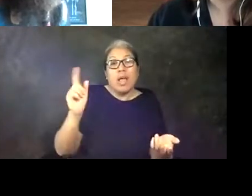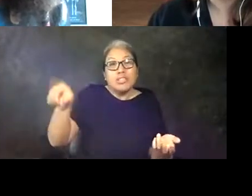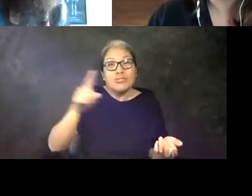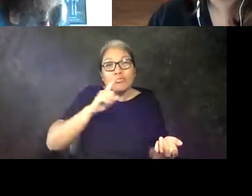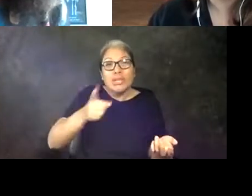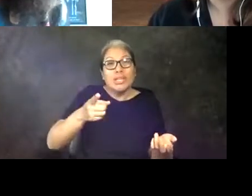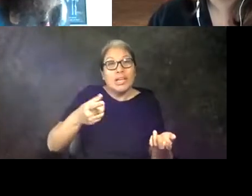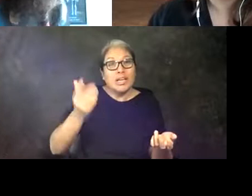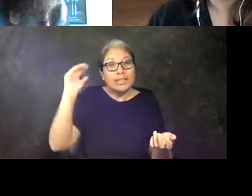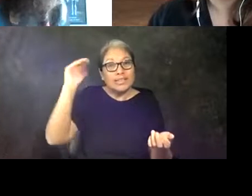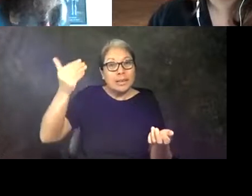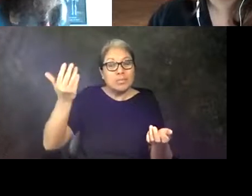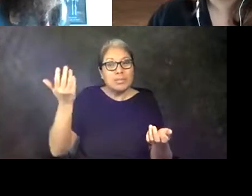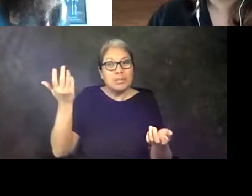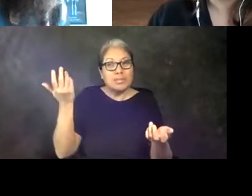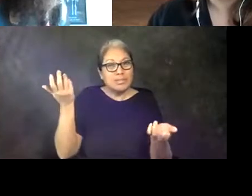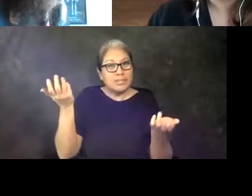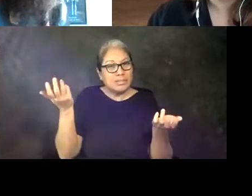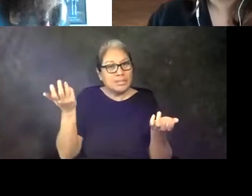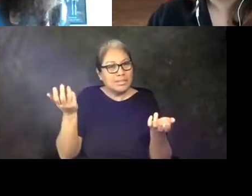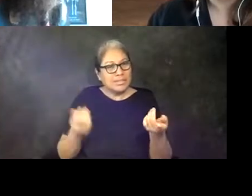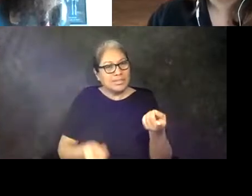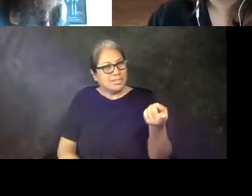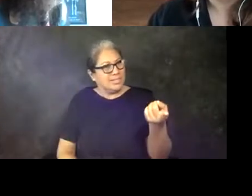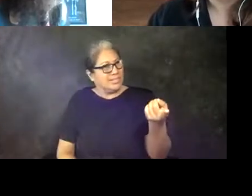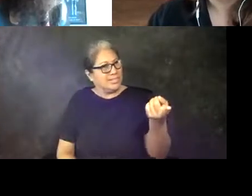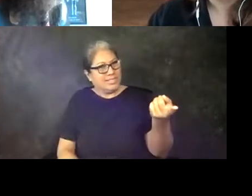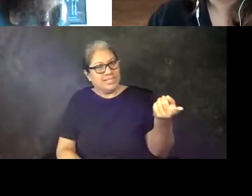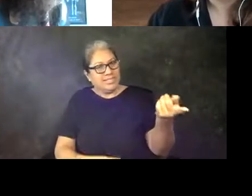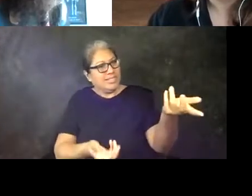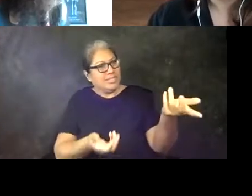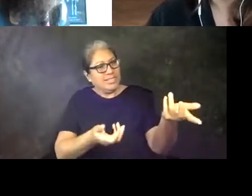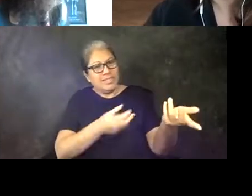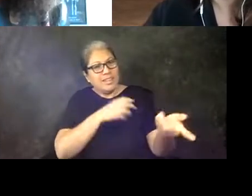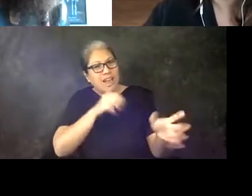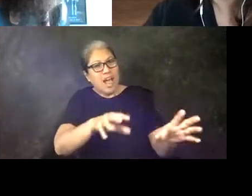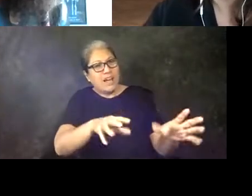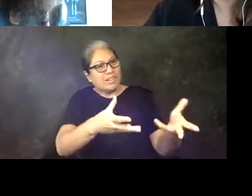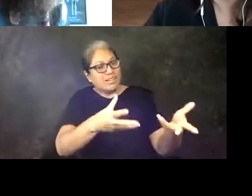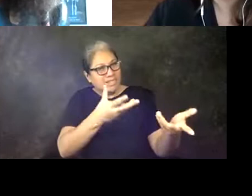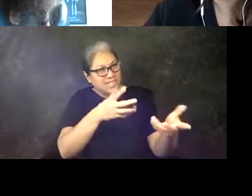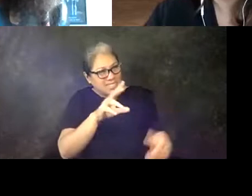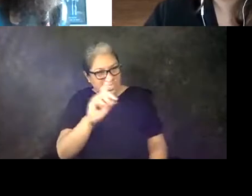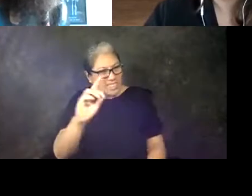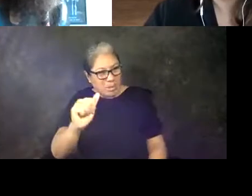seems, not that they're not taking a disability perspective or thinking about